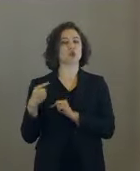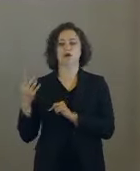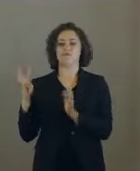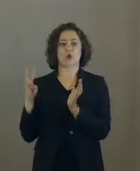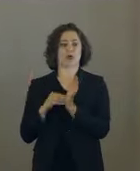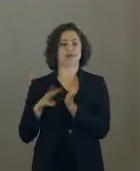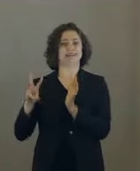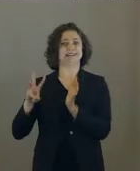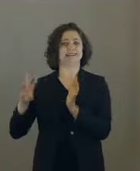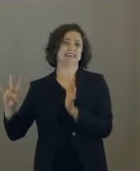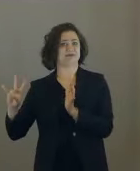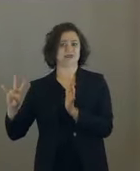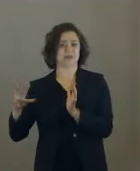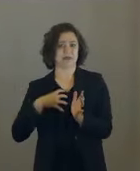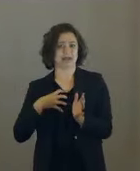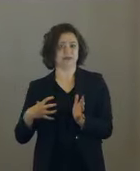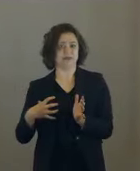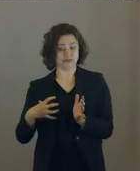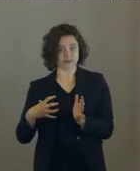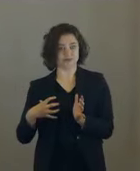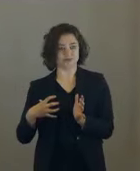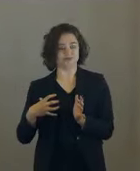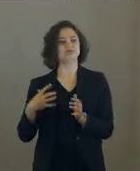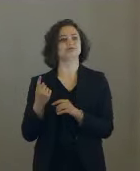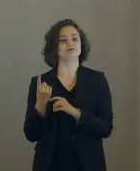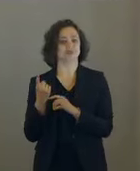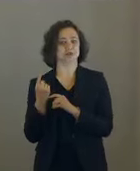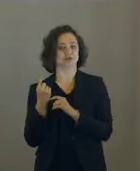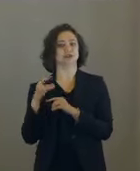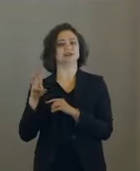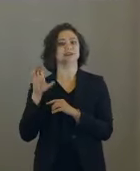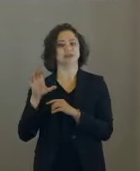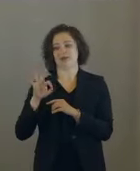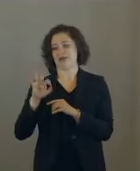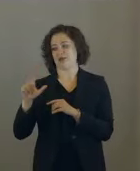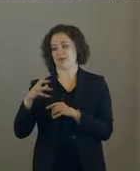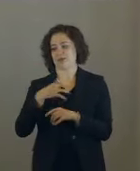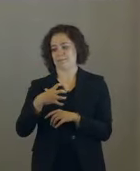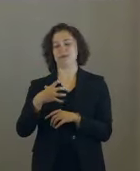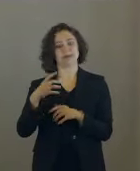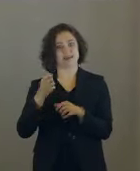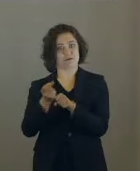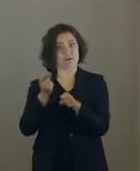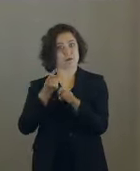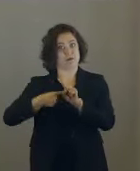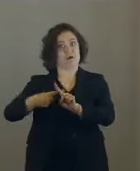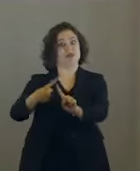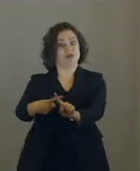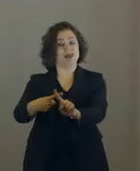4,067 complaints. This time last year, we were averaging 693 complaints per month. Now we're